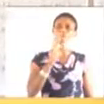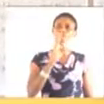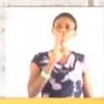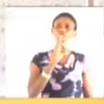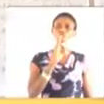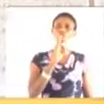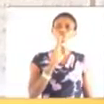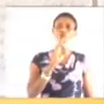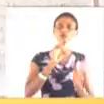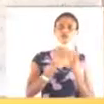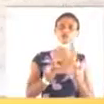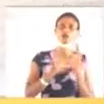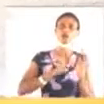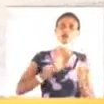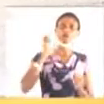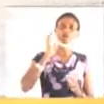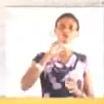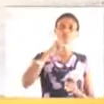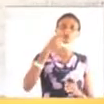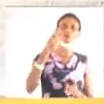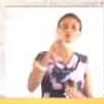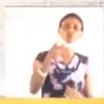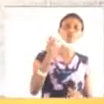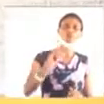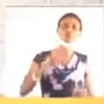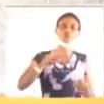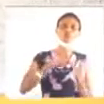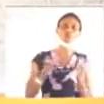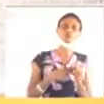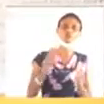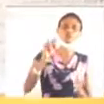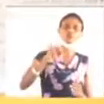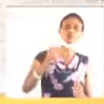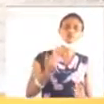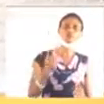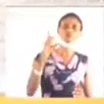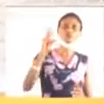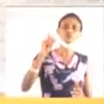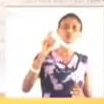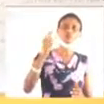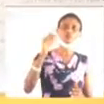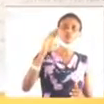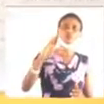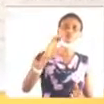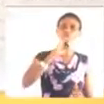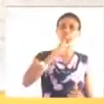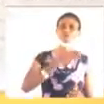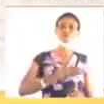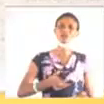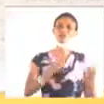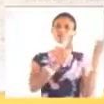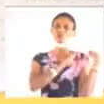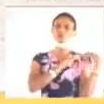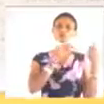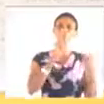All right. In continuation with what we have been discussing, attitude,